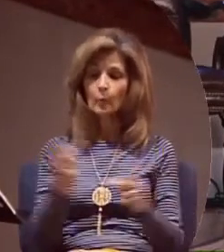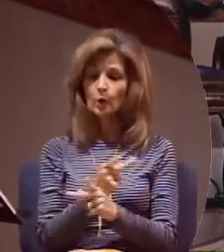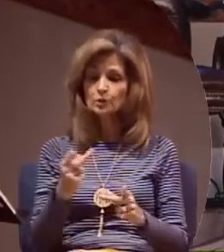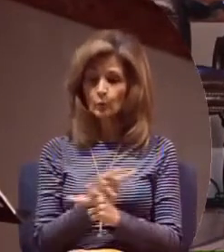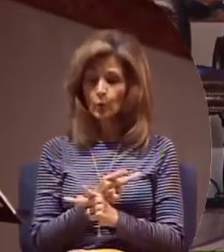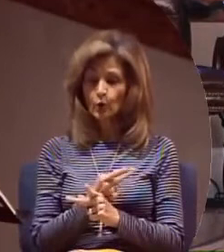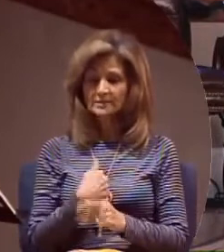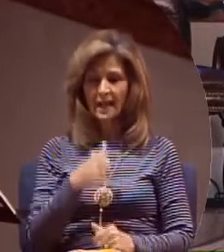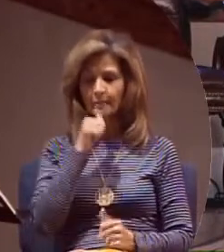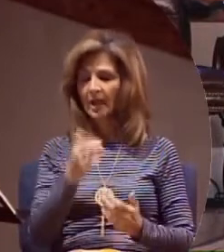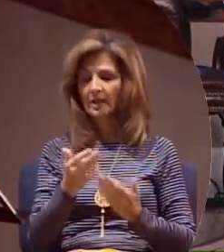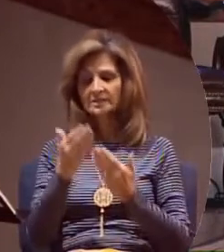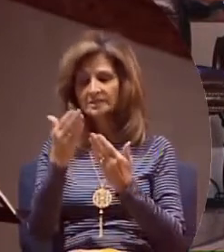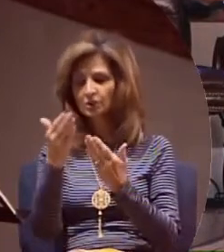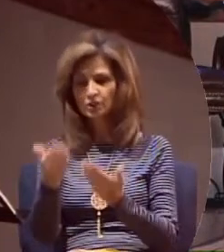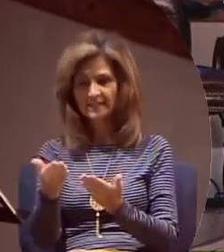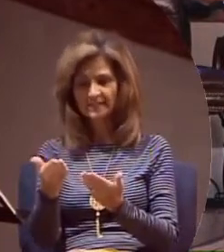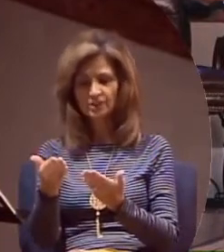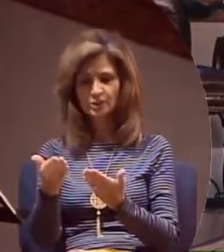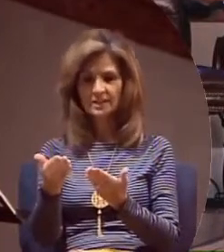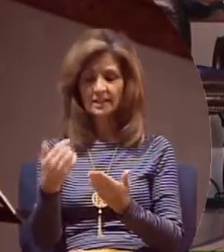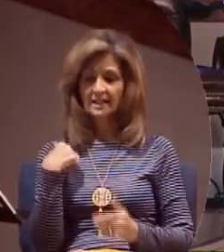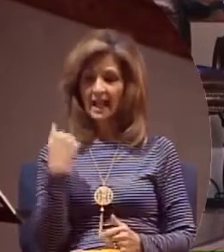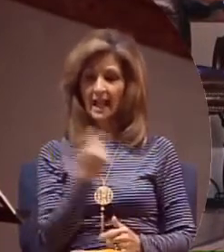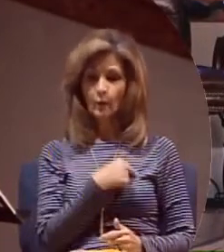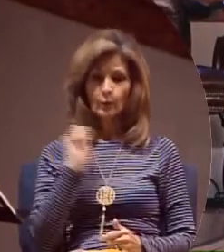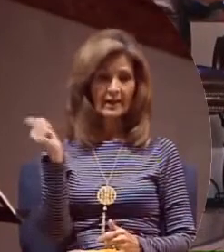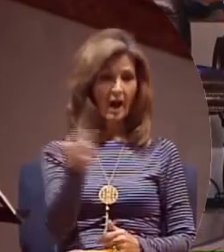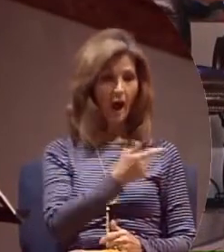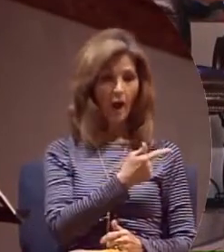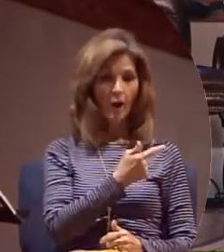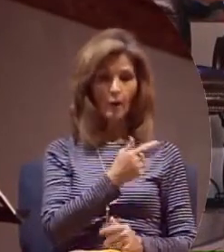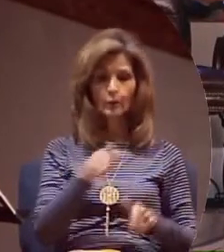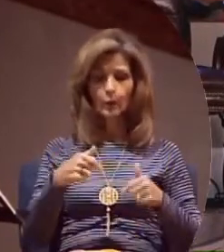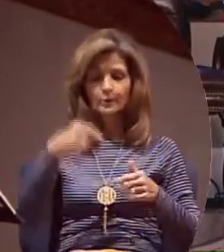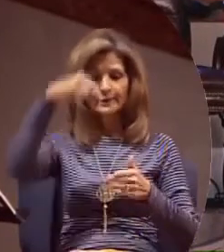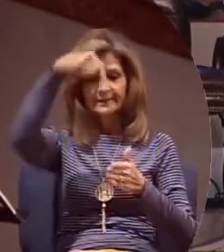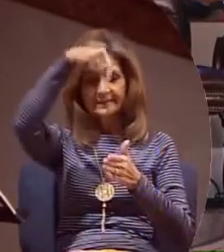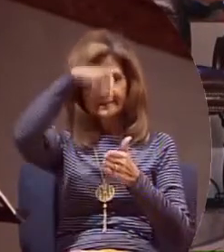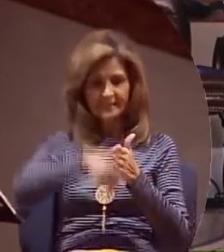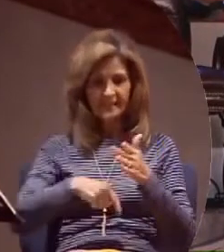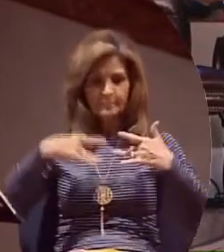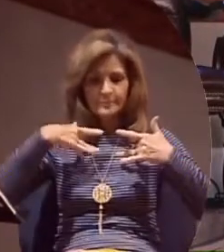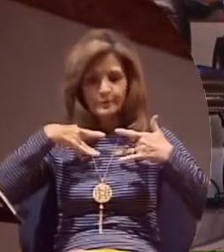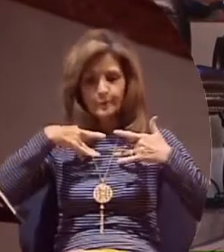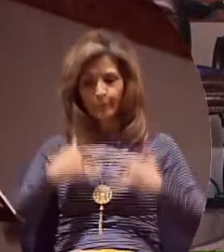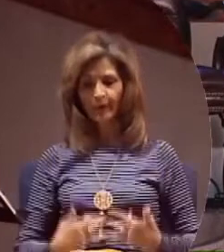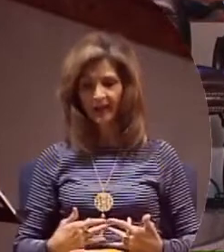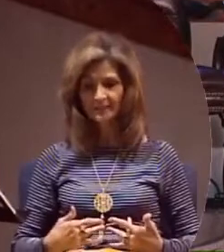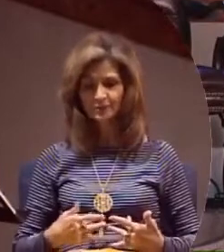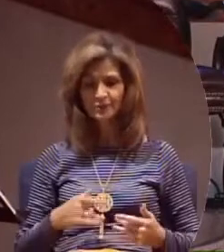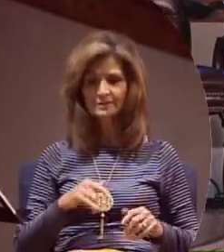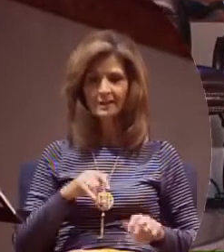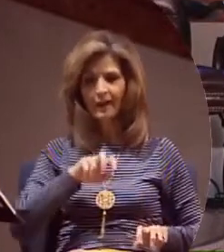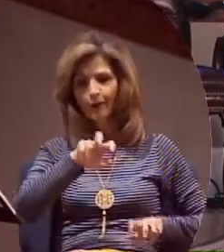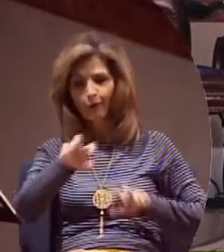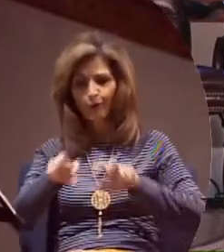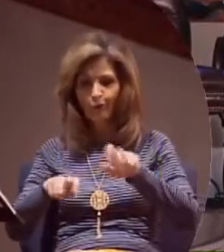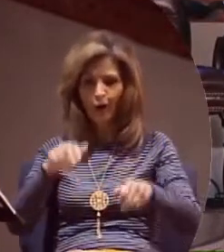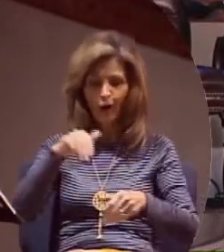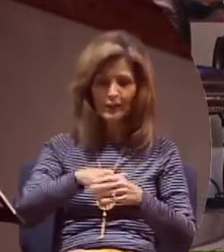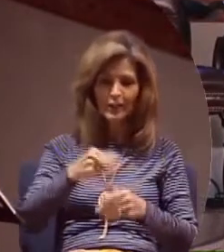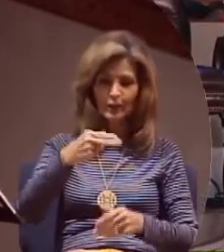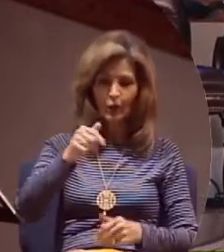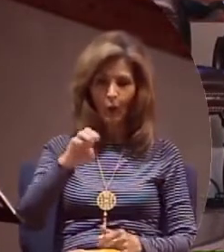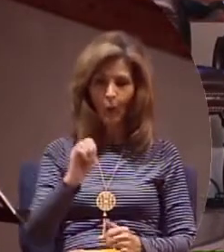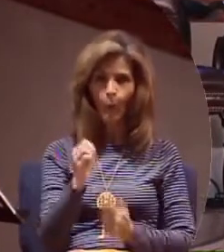worse. Now, I'm not suggesting that we all just go into a deep depression and crawl in our cocoon and wait for the coming